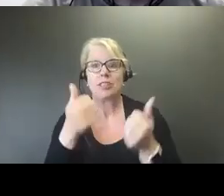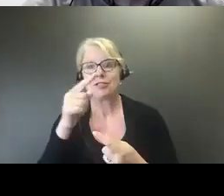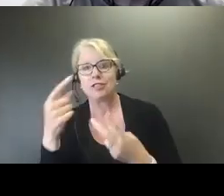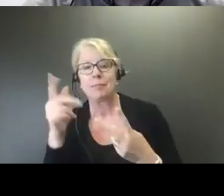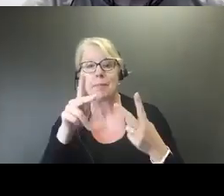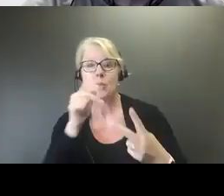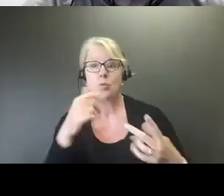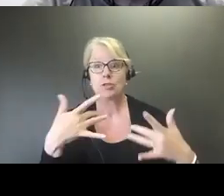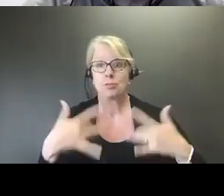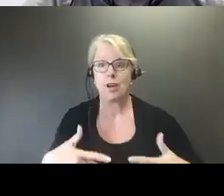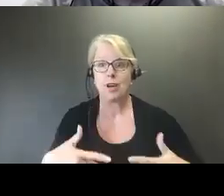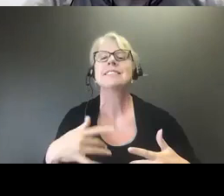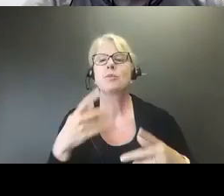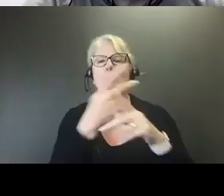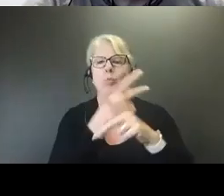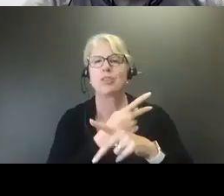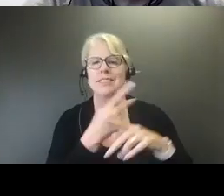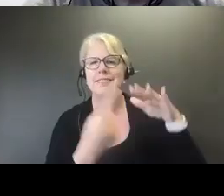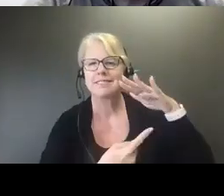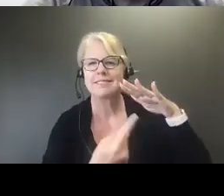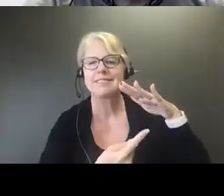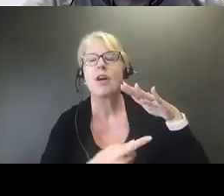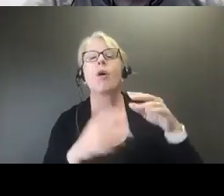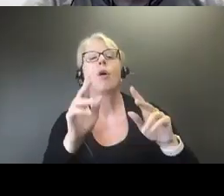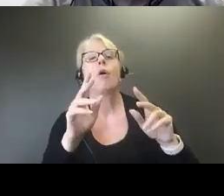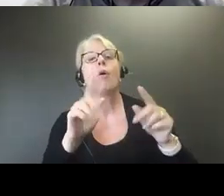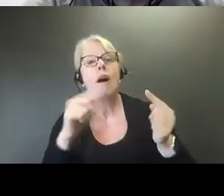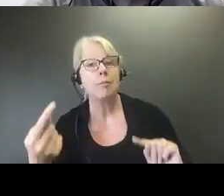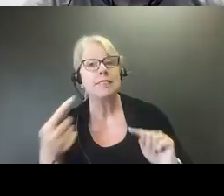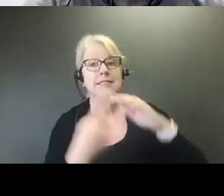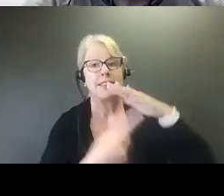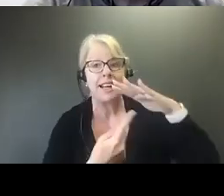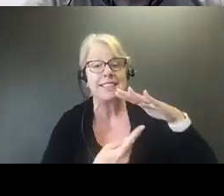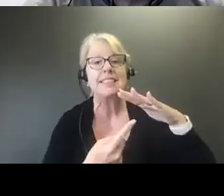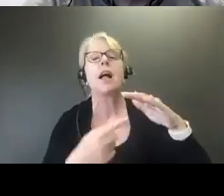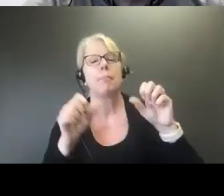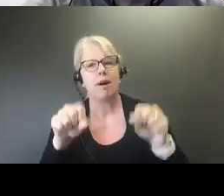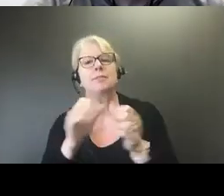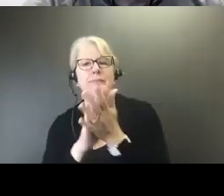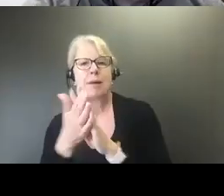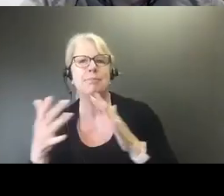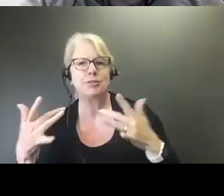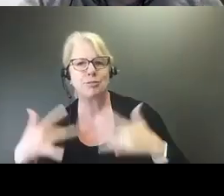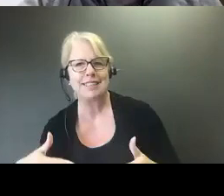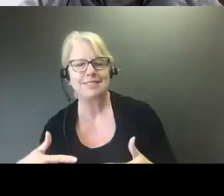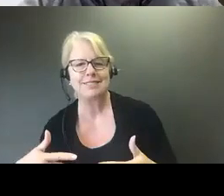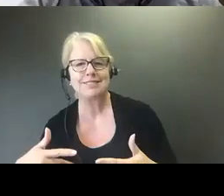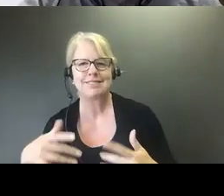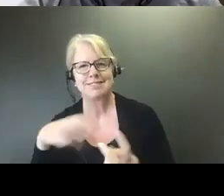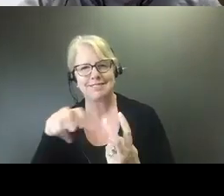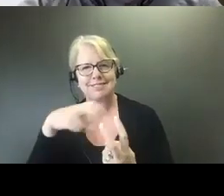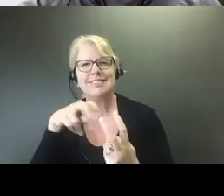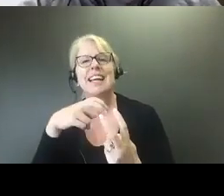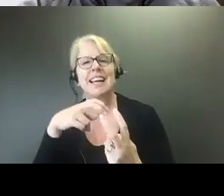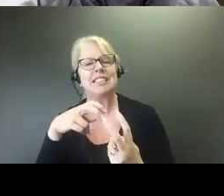be isolated. Conversely, people who are isolated are more likely to be depressed. So it can